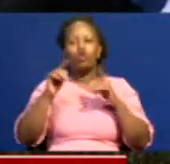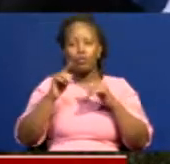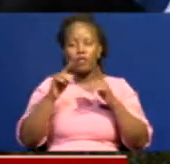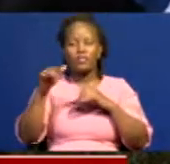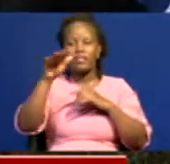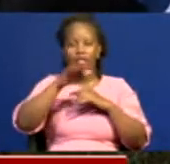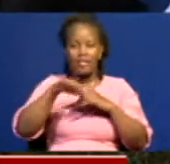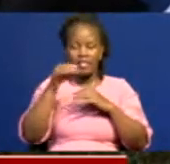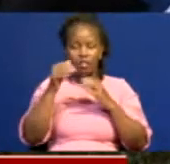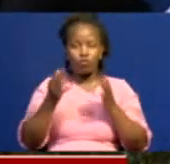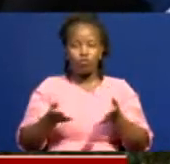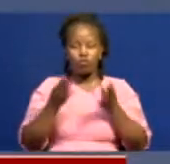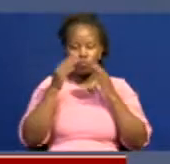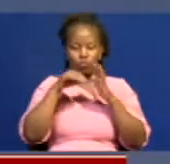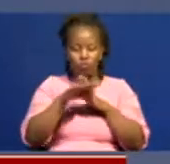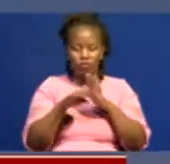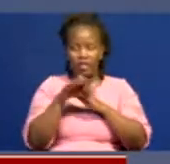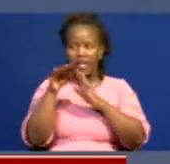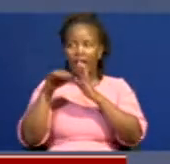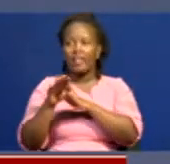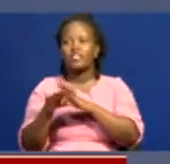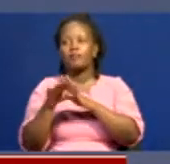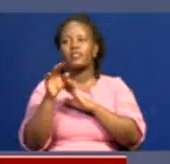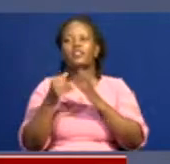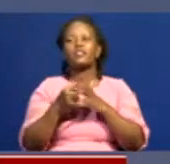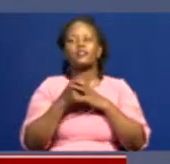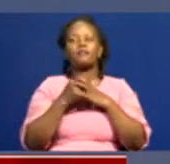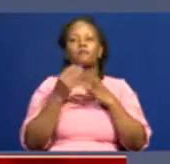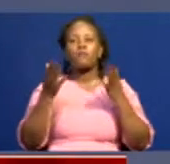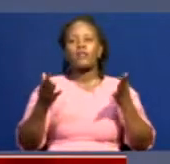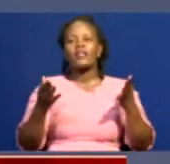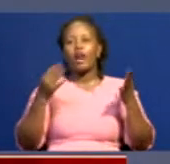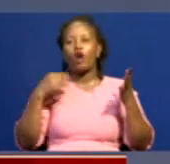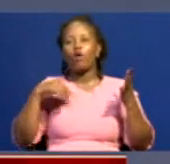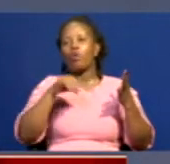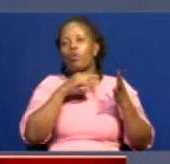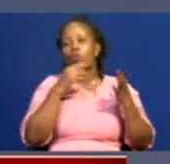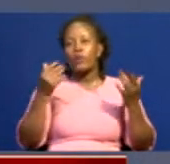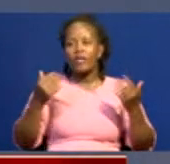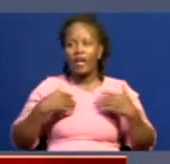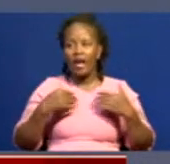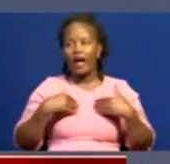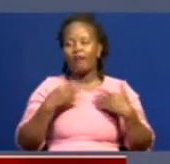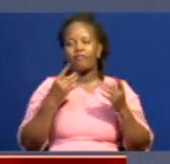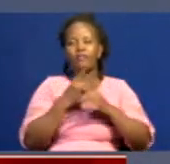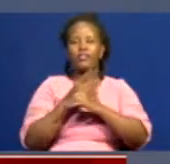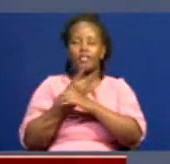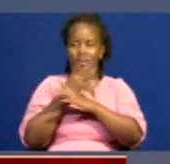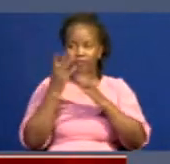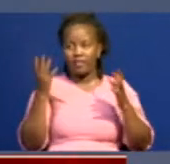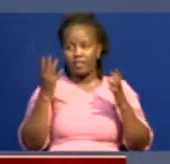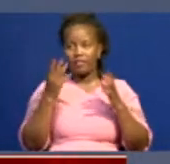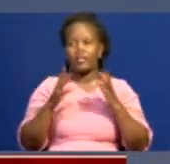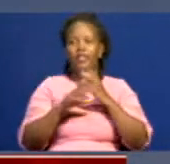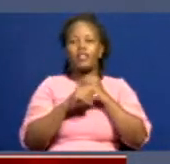improve the accessibility. We are going to stand with you. We are going to help you. I think as a stakeholders, we had our first meeting as stakeholders, and